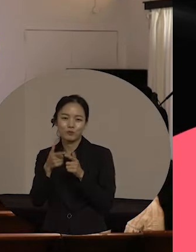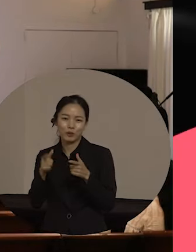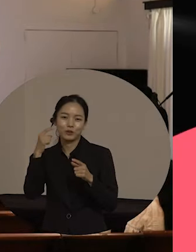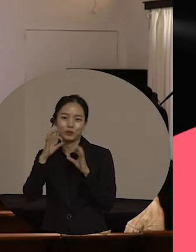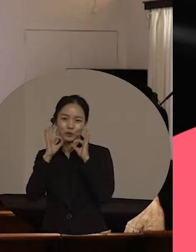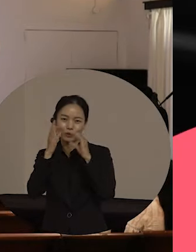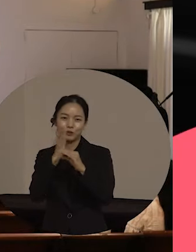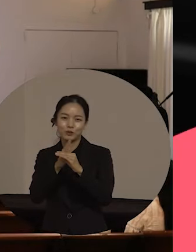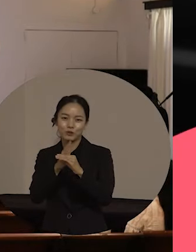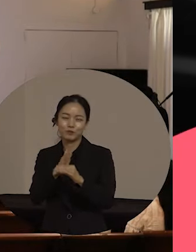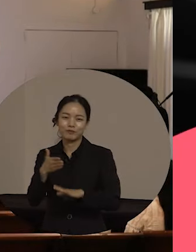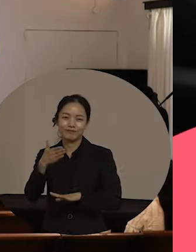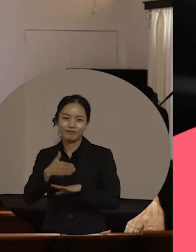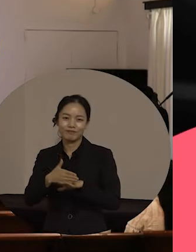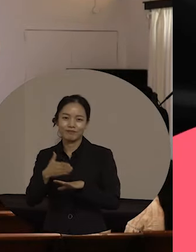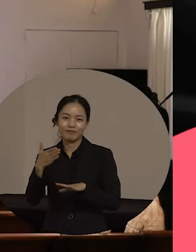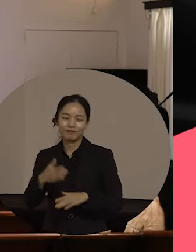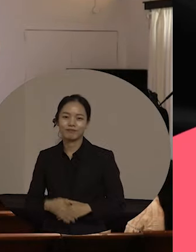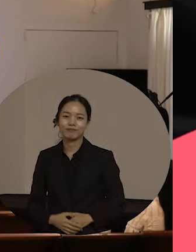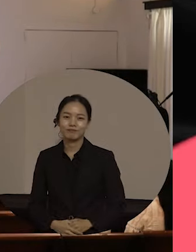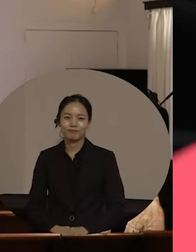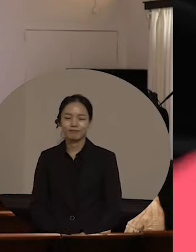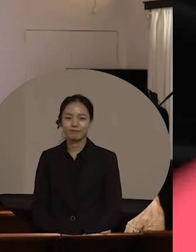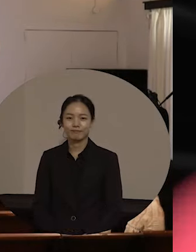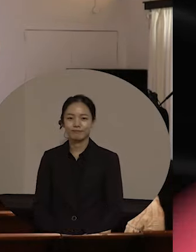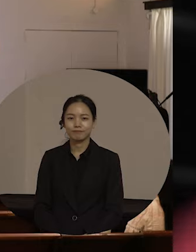Yes, of course. Also, we do have